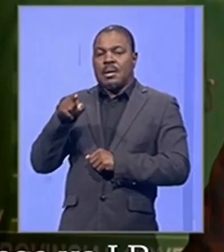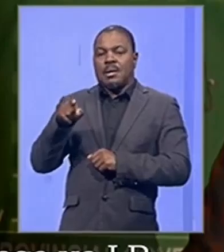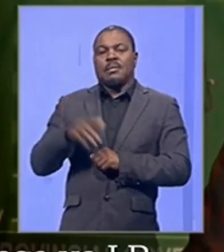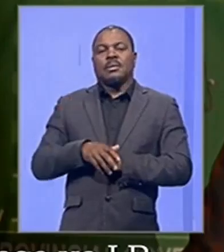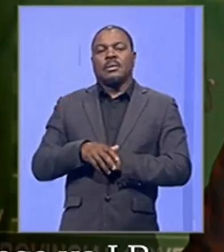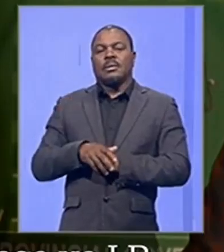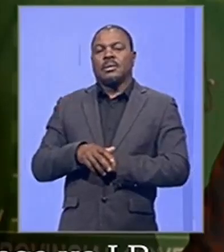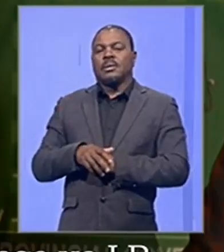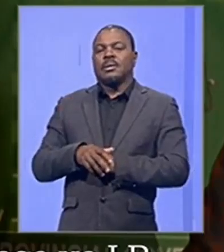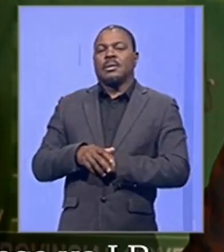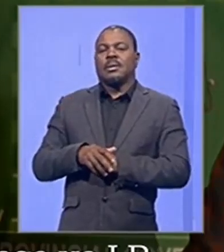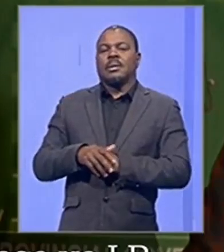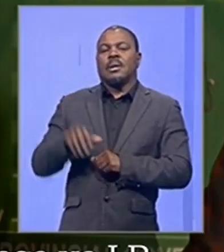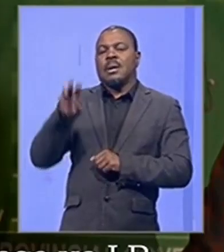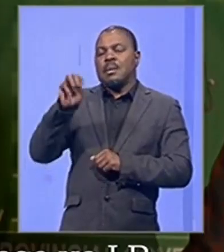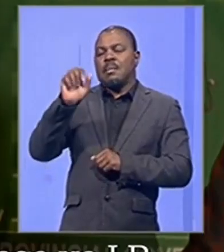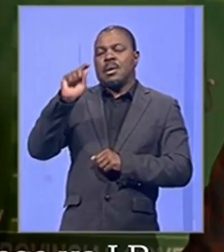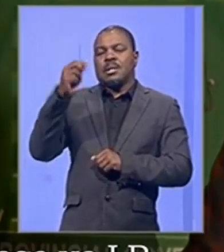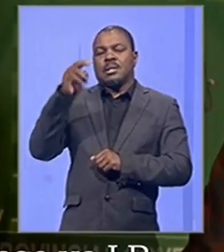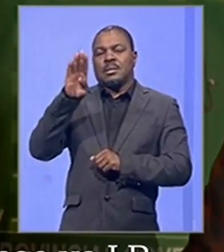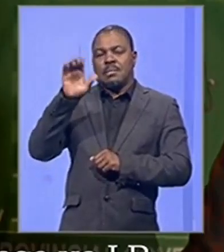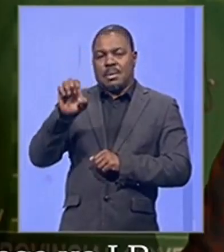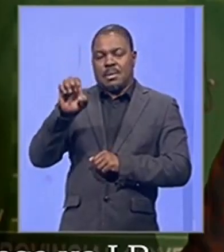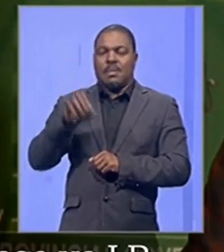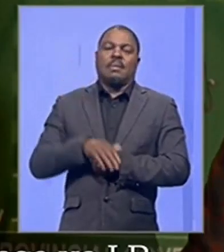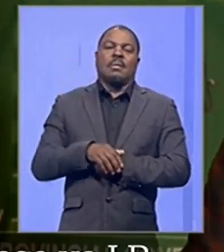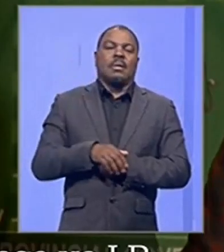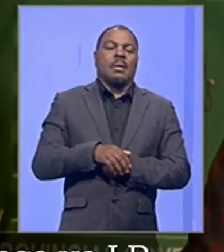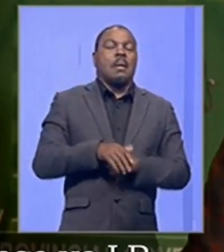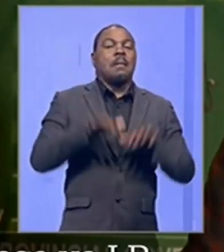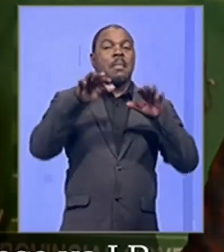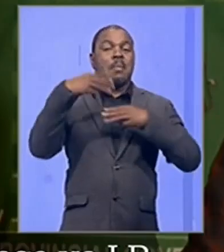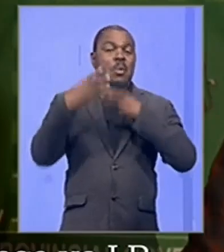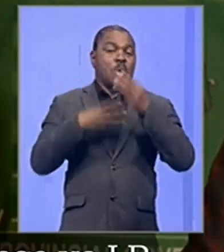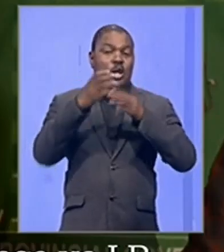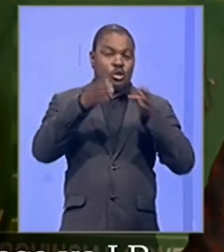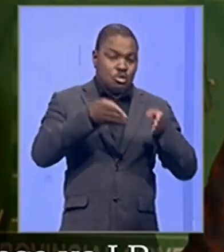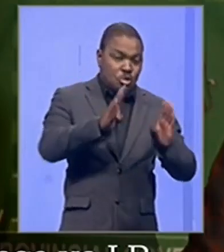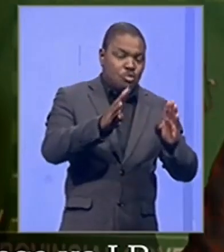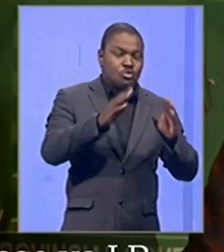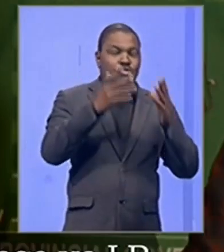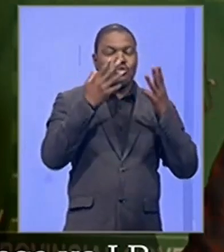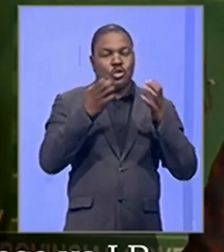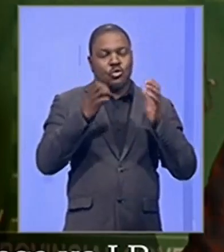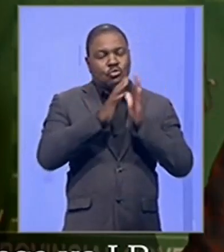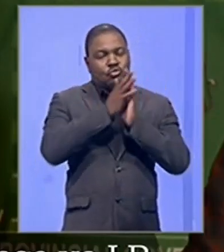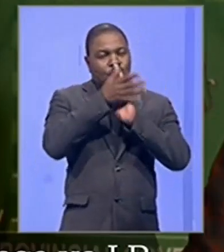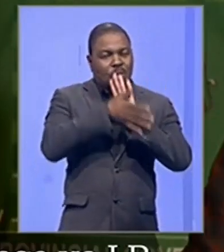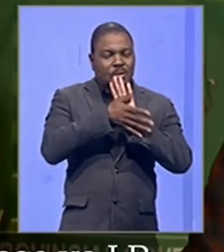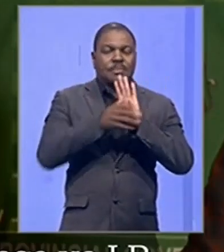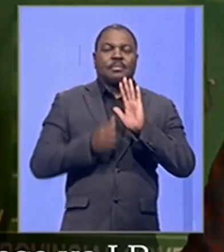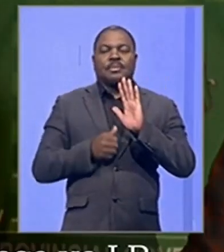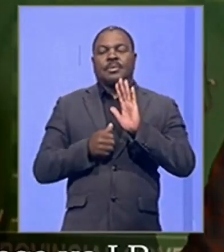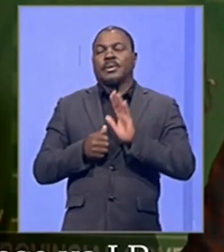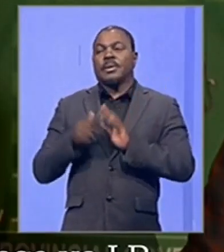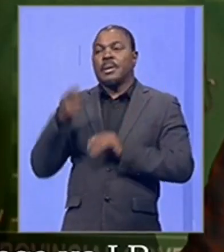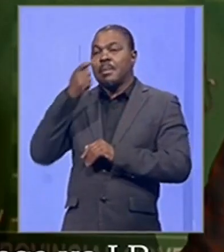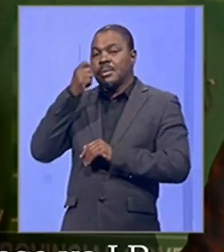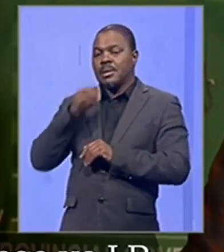Kotsi Chitereke Baldwin Matibe. Department of Public Works, Roads and Infrastructure,